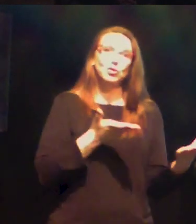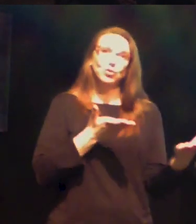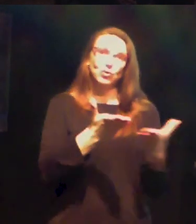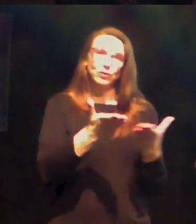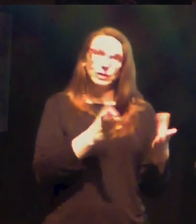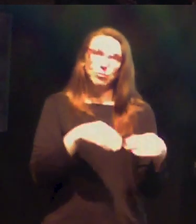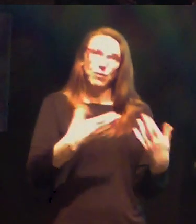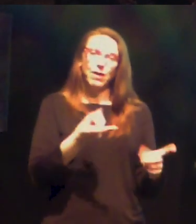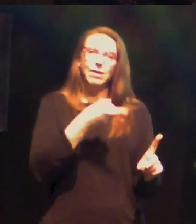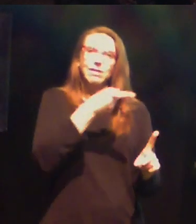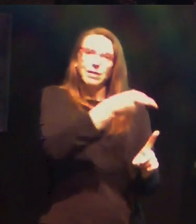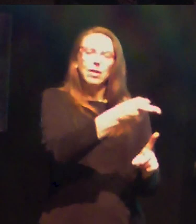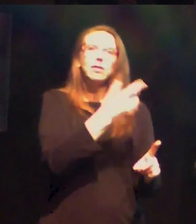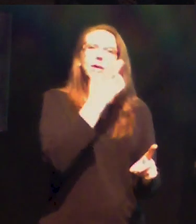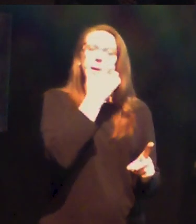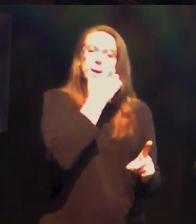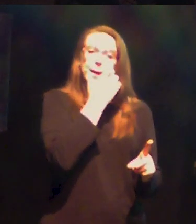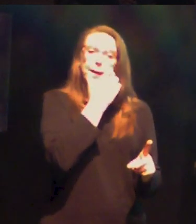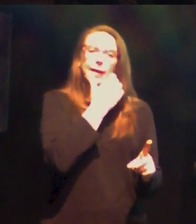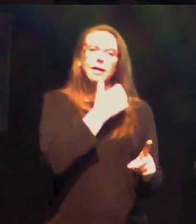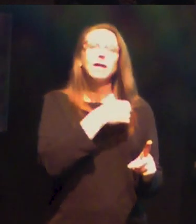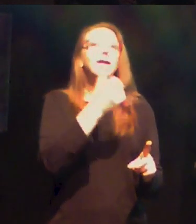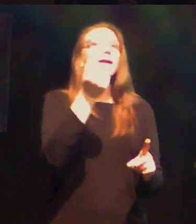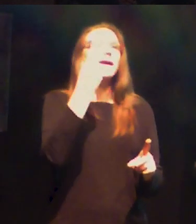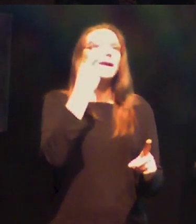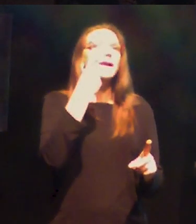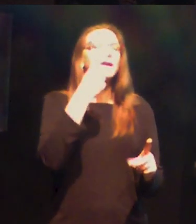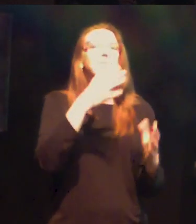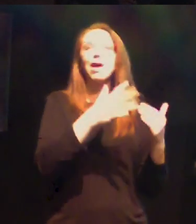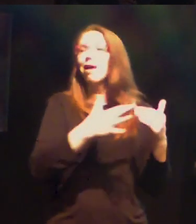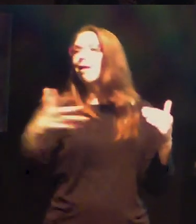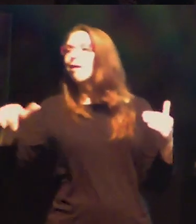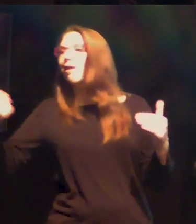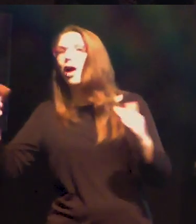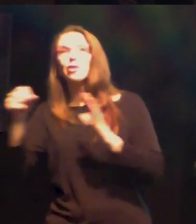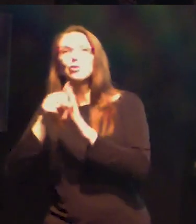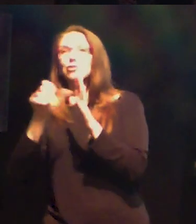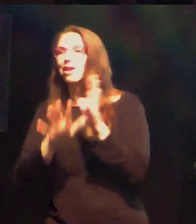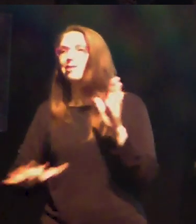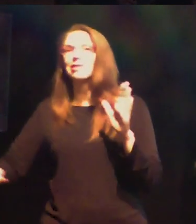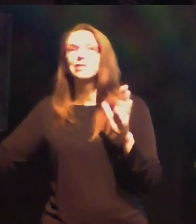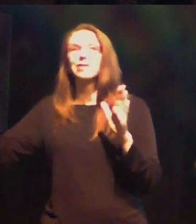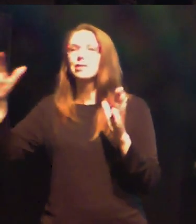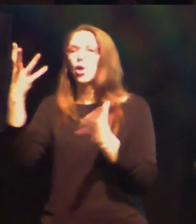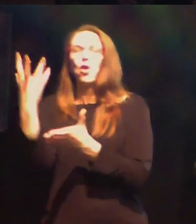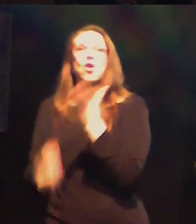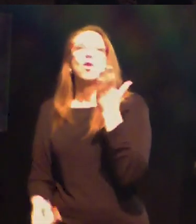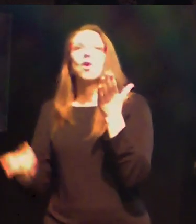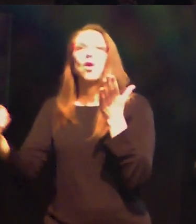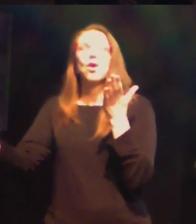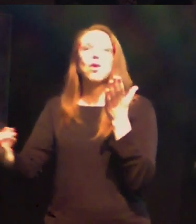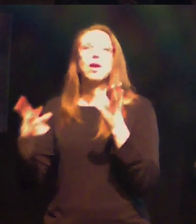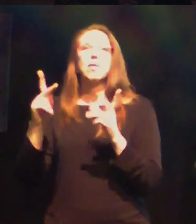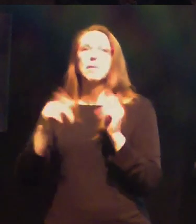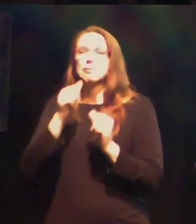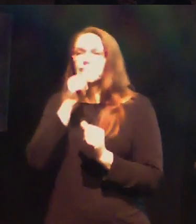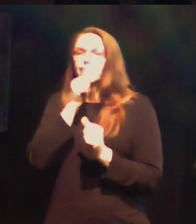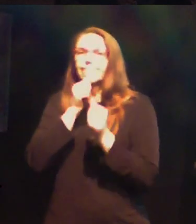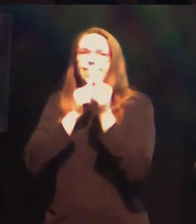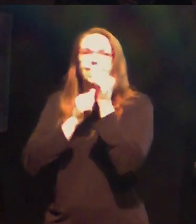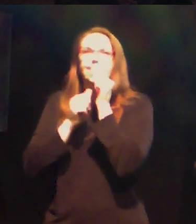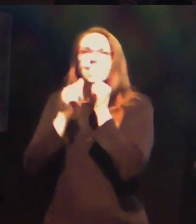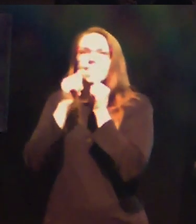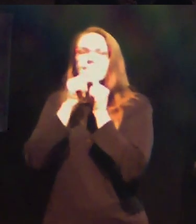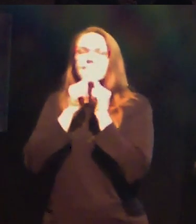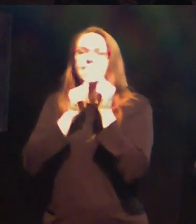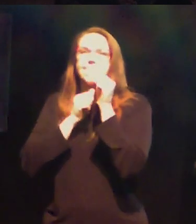services are being provided, but in all the rest of the states out there, people are just living day by day that they